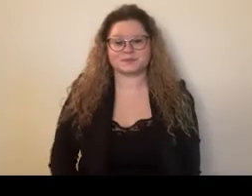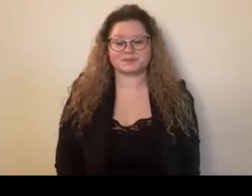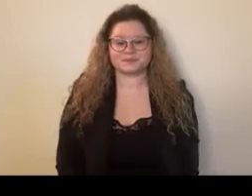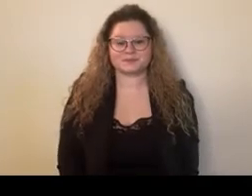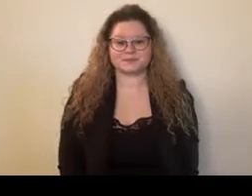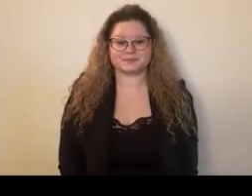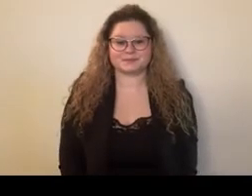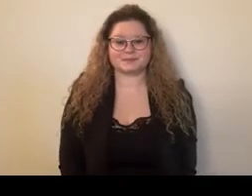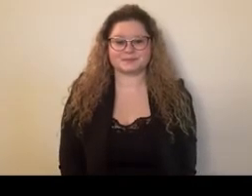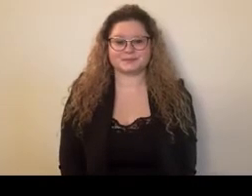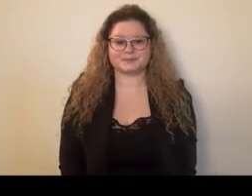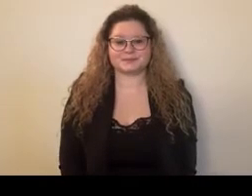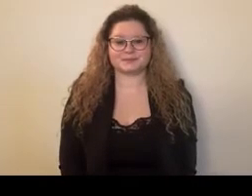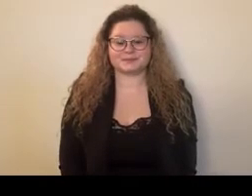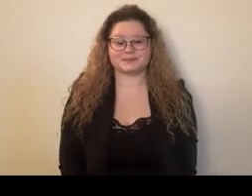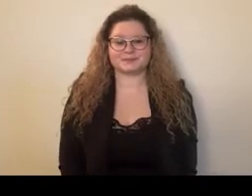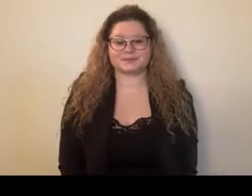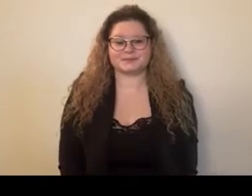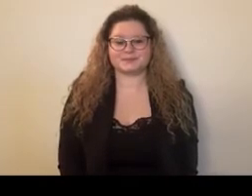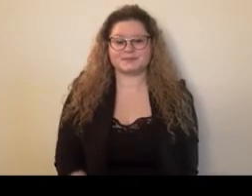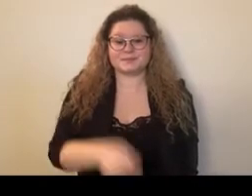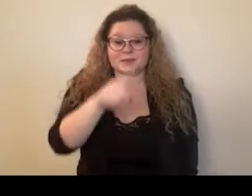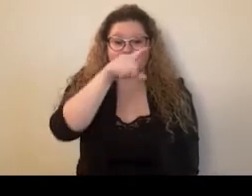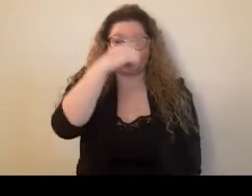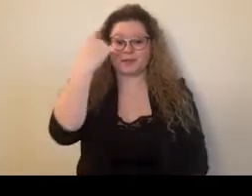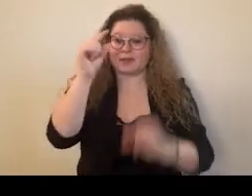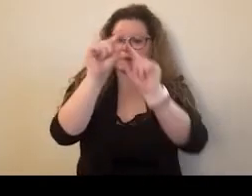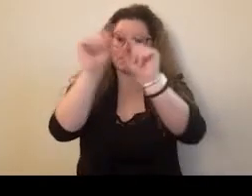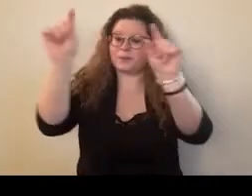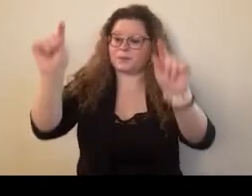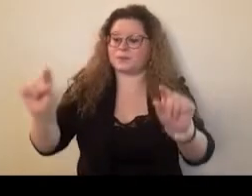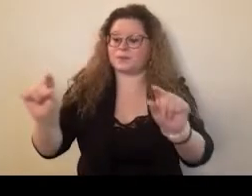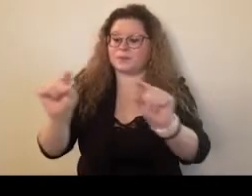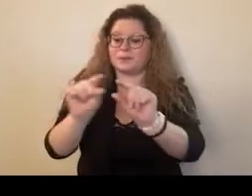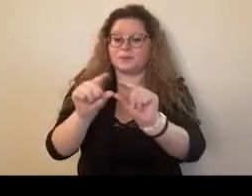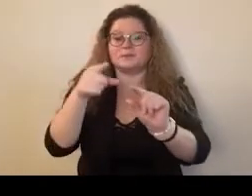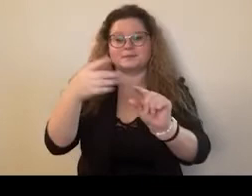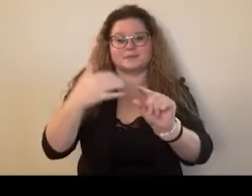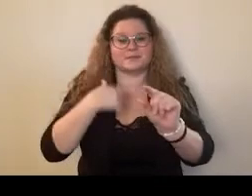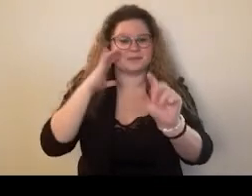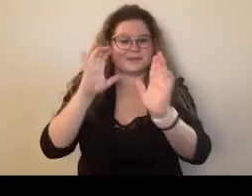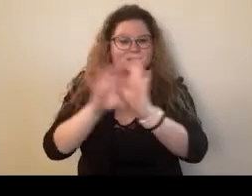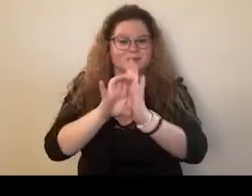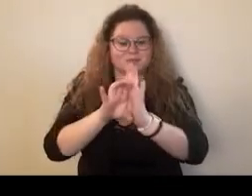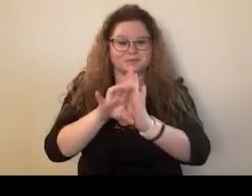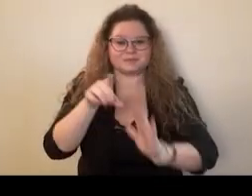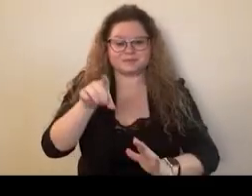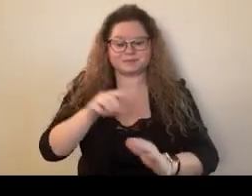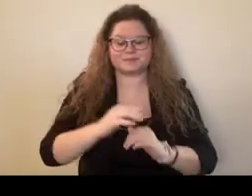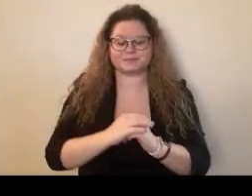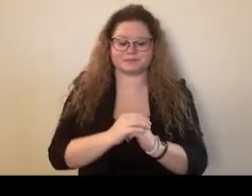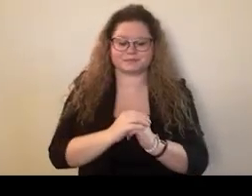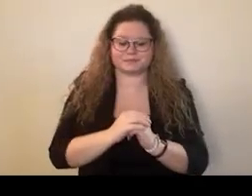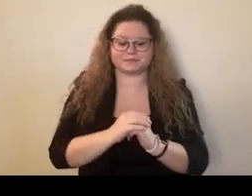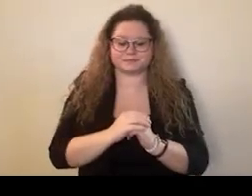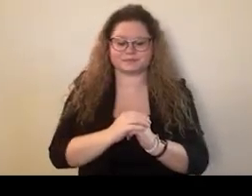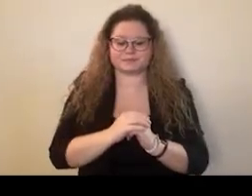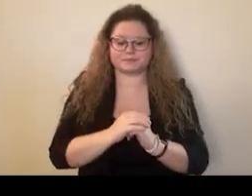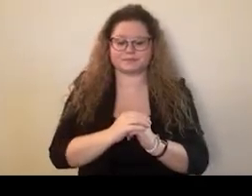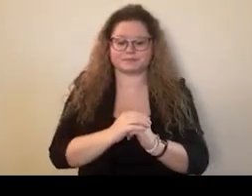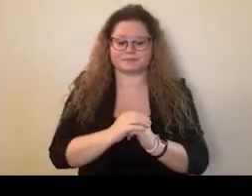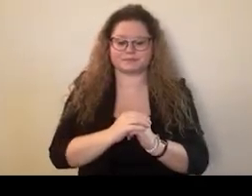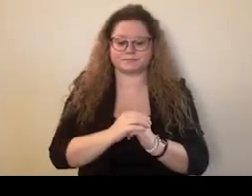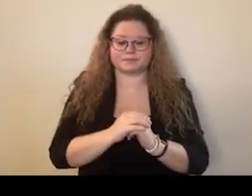A black frame holds a white mat, inside which is a colour photograph. On the photograph are two